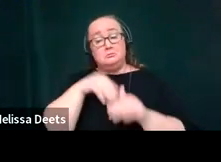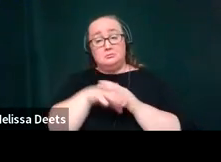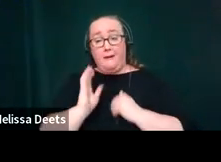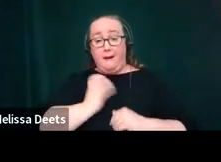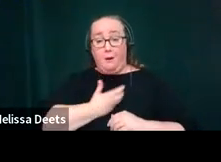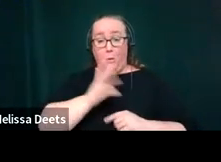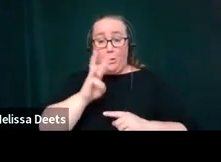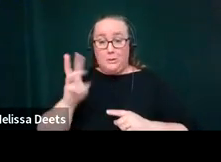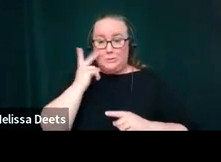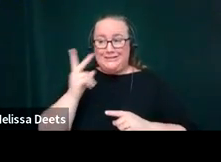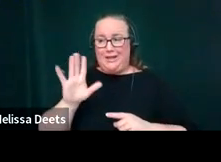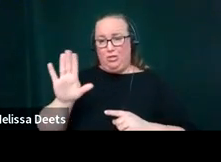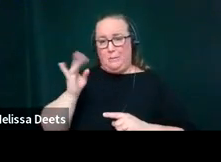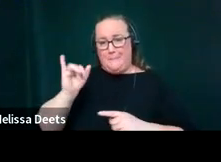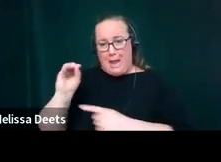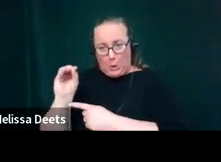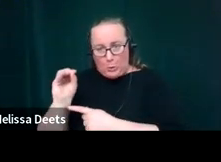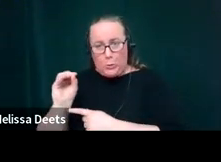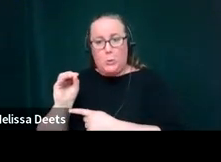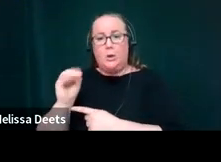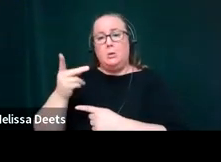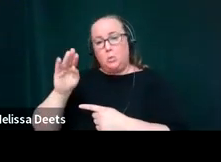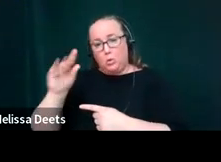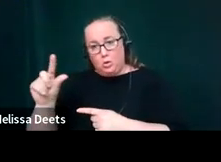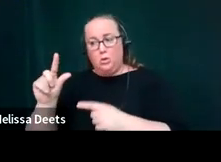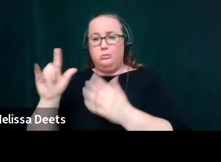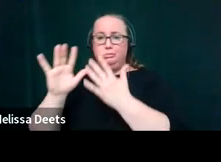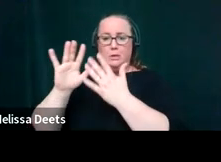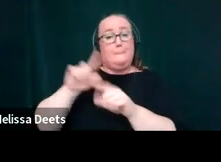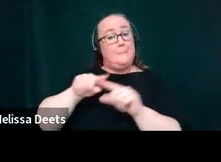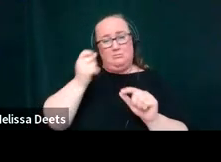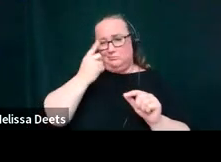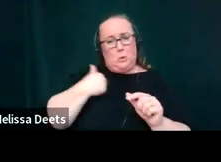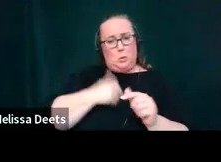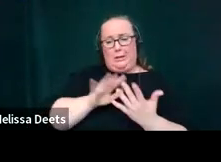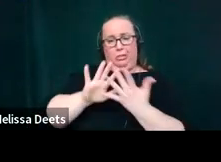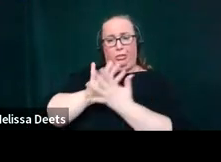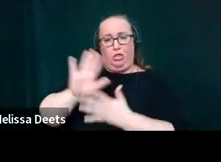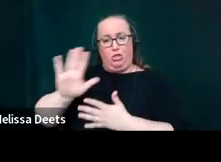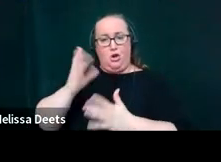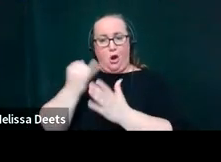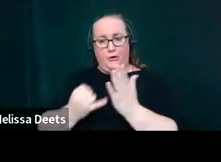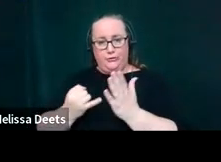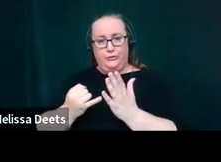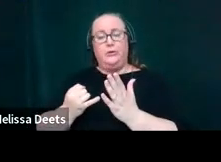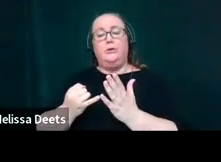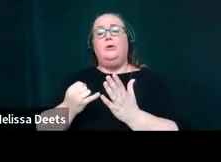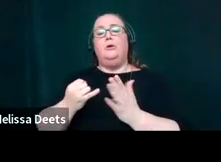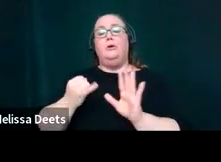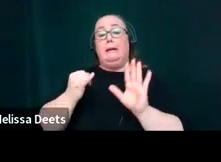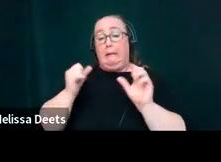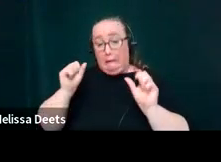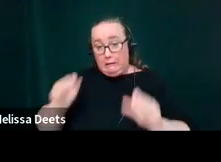see artist bio and artist photo, but we pixelate the art, and art only comes into focus when